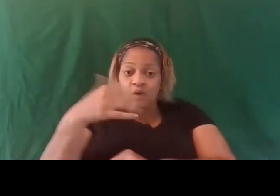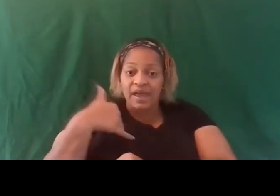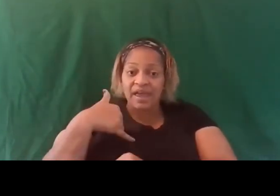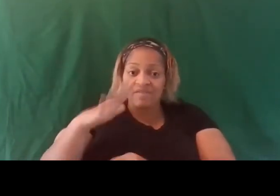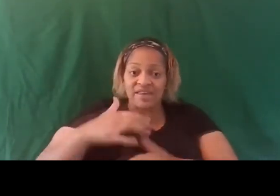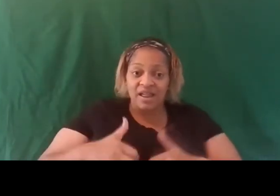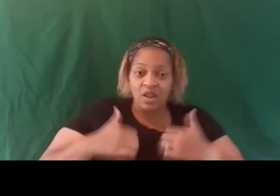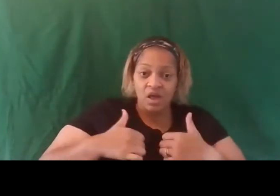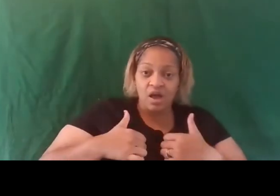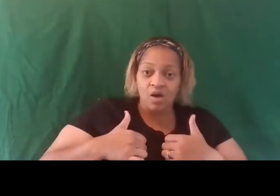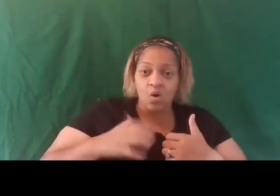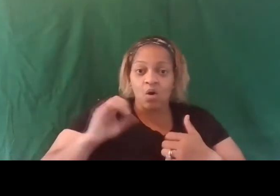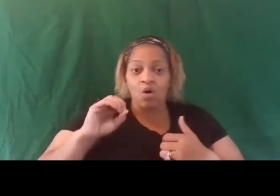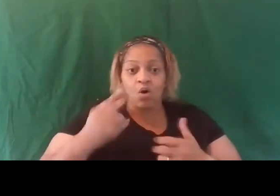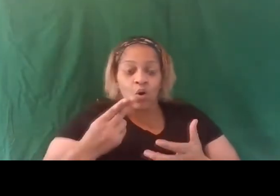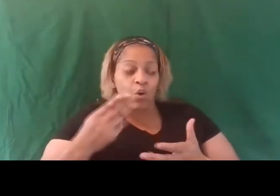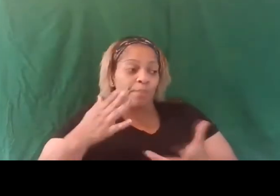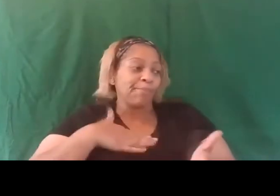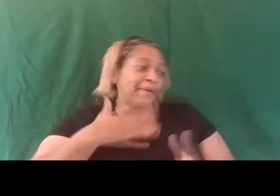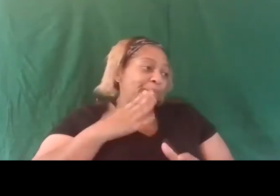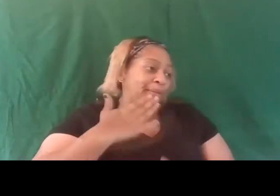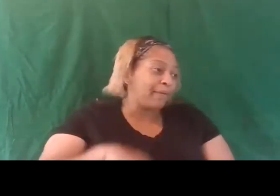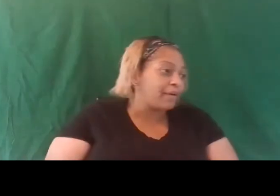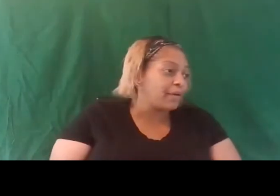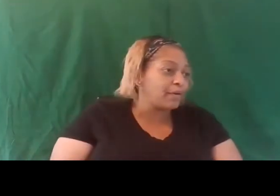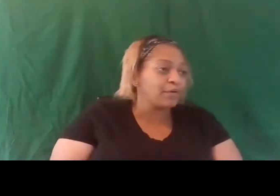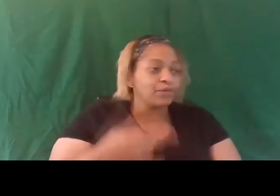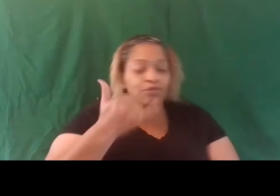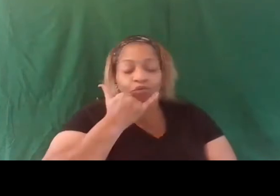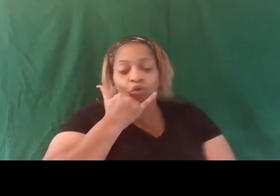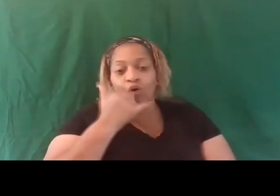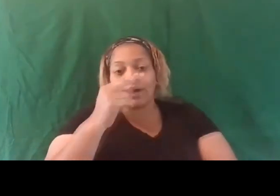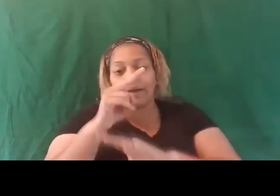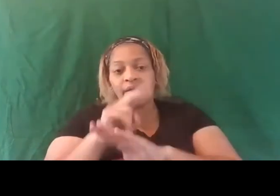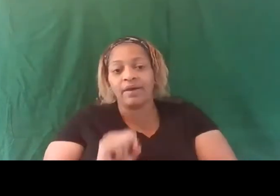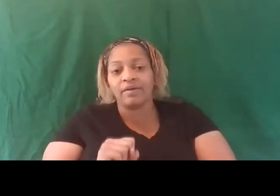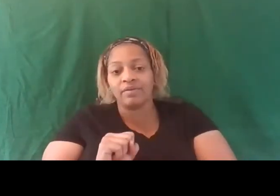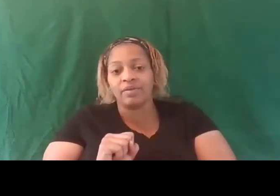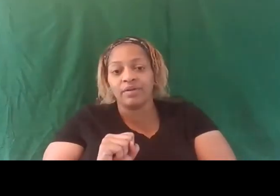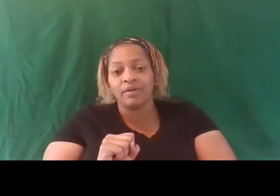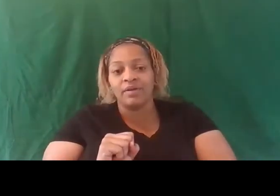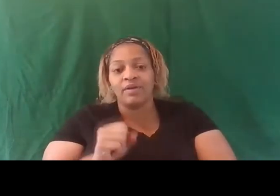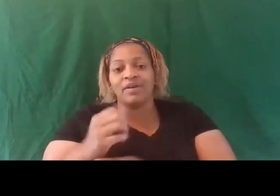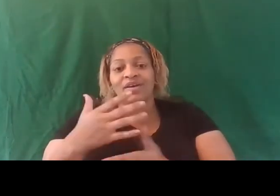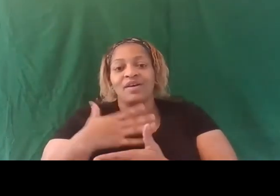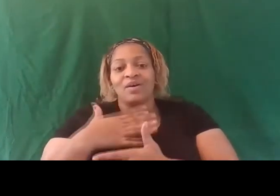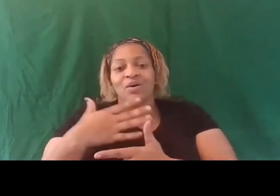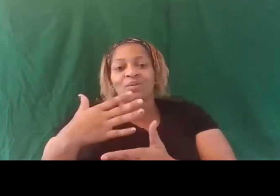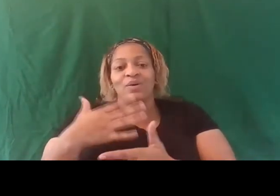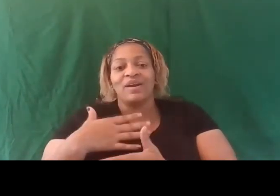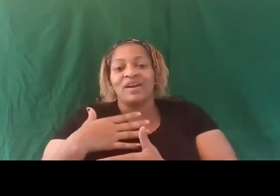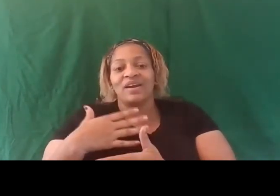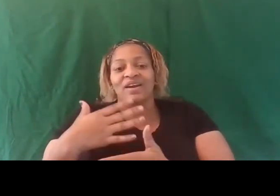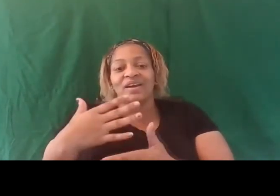my bad, wrong habits. Breathe, just breathe. Tracy giving me the look.